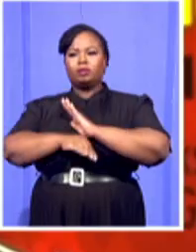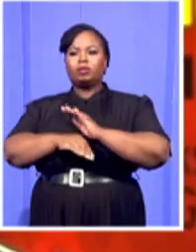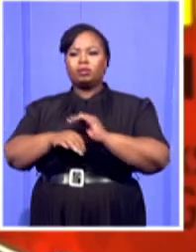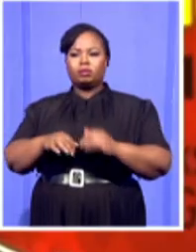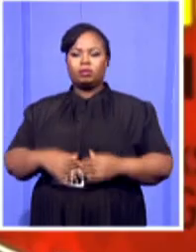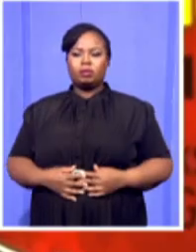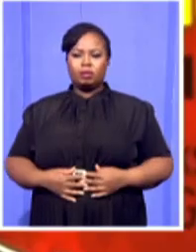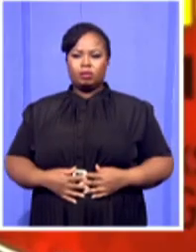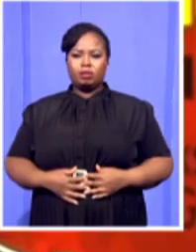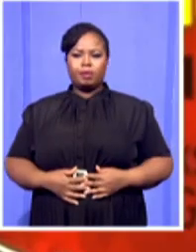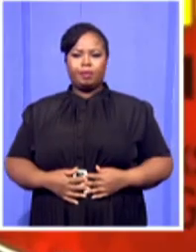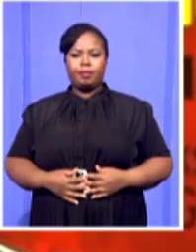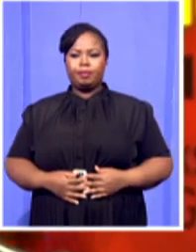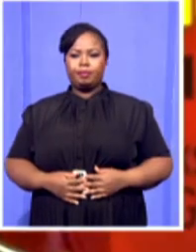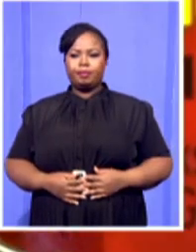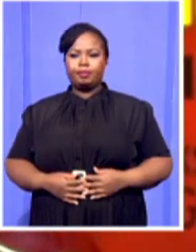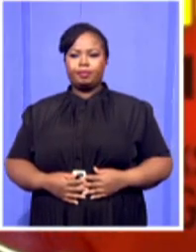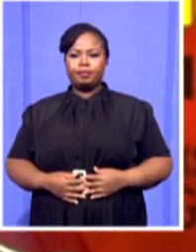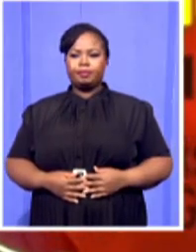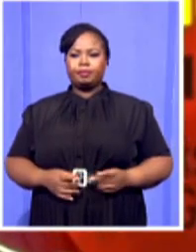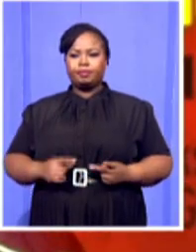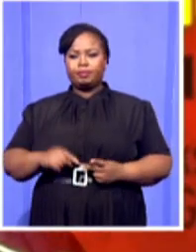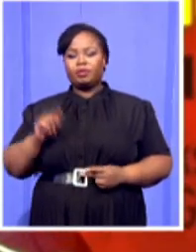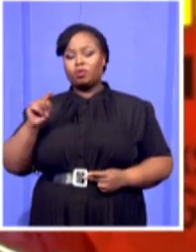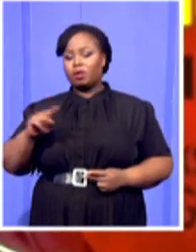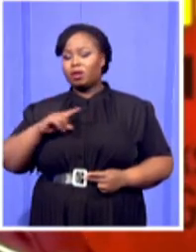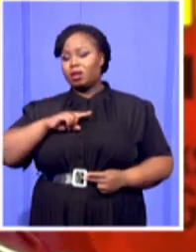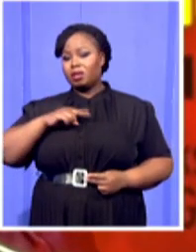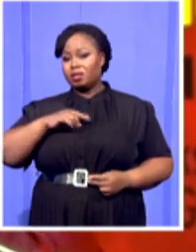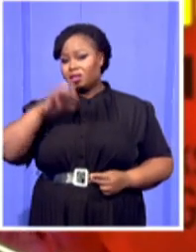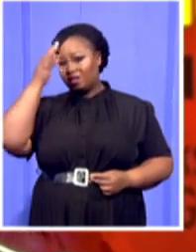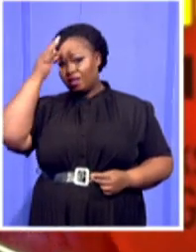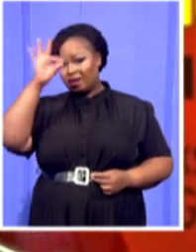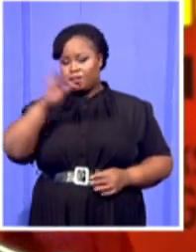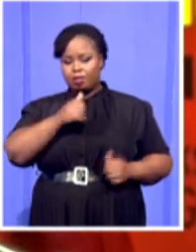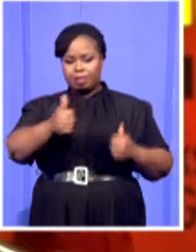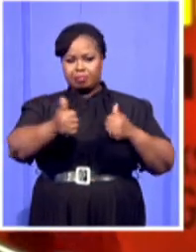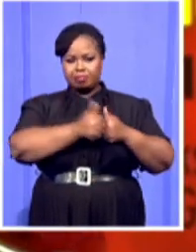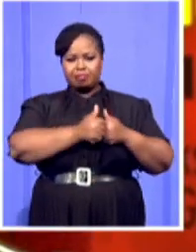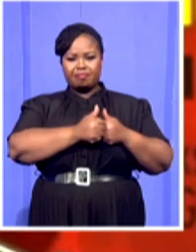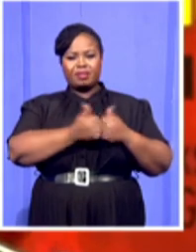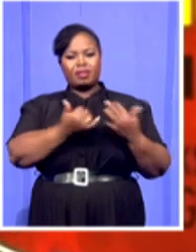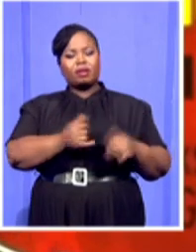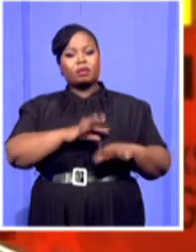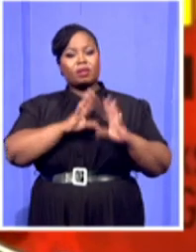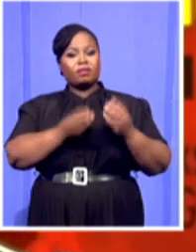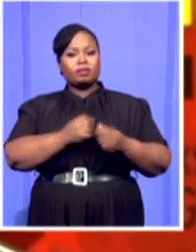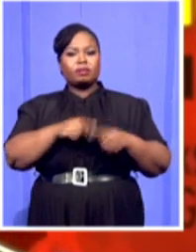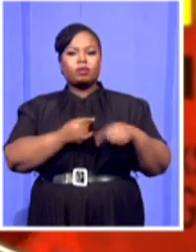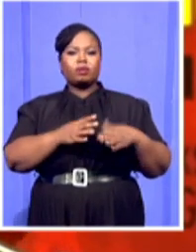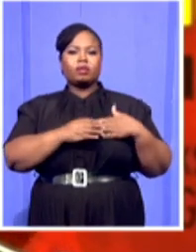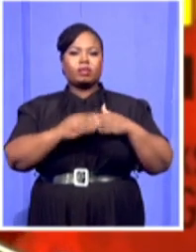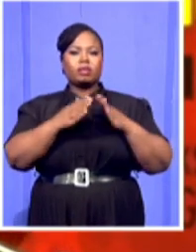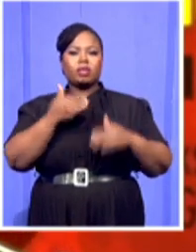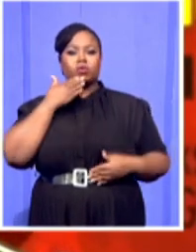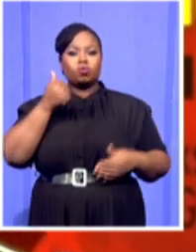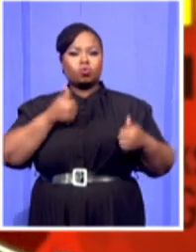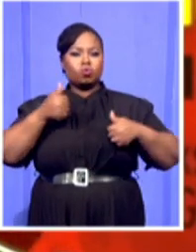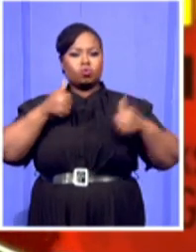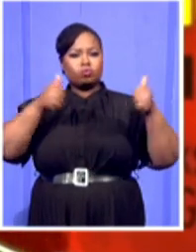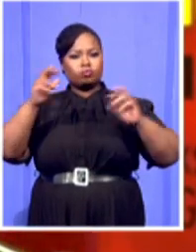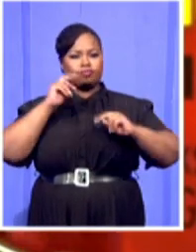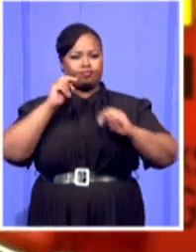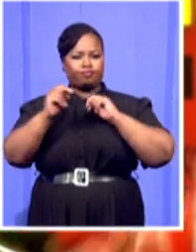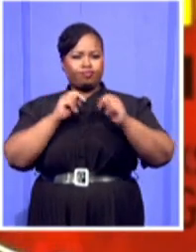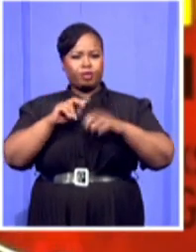table. Because, comrades, in the government of coalition, it is about leaders at the table